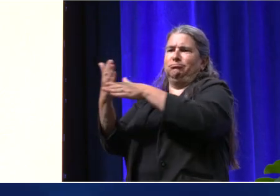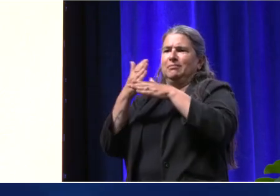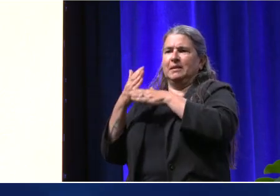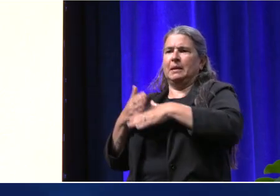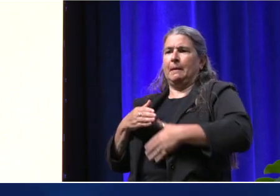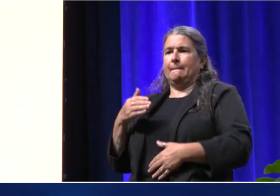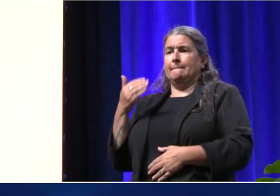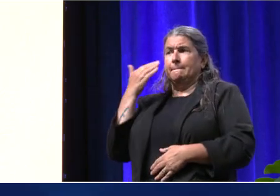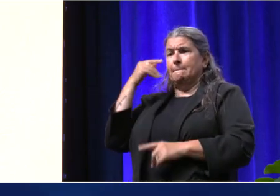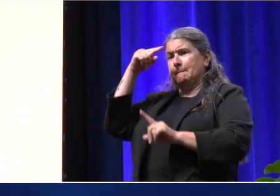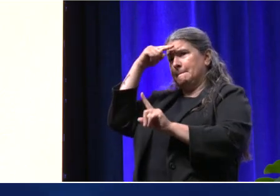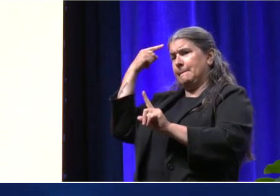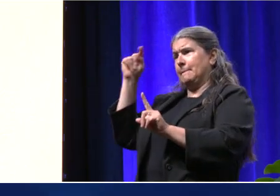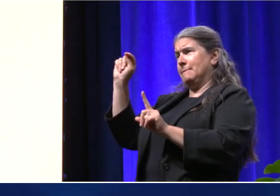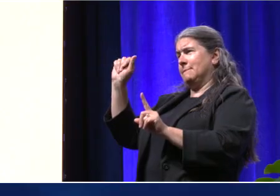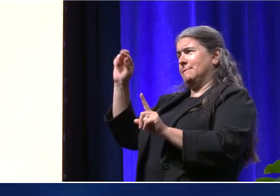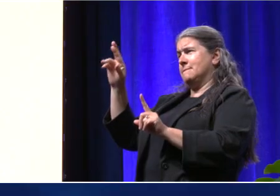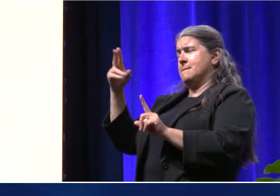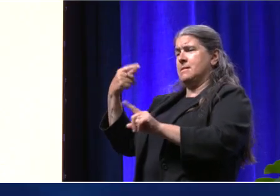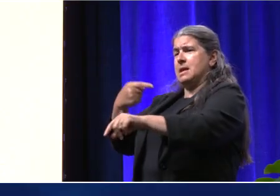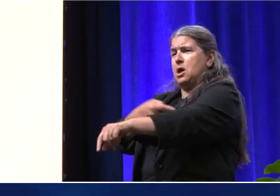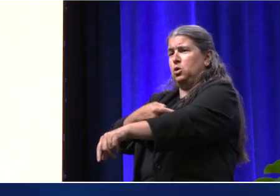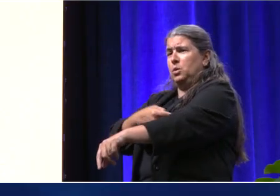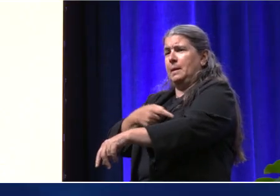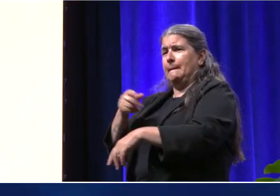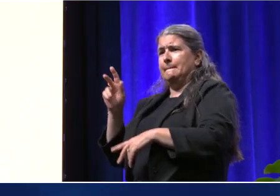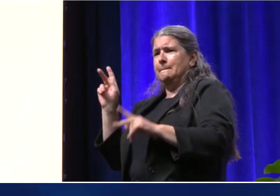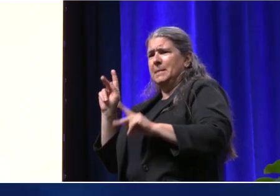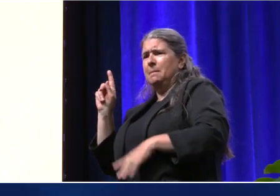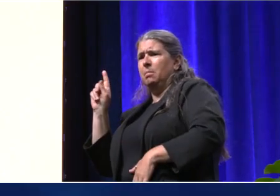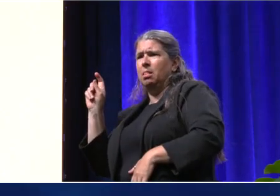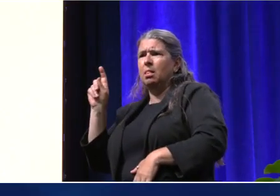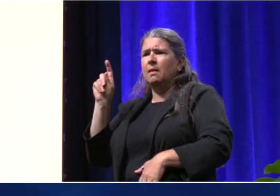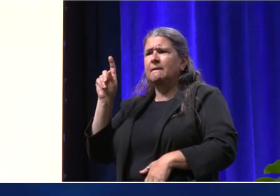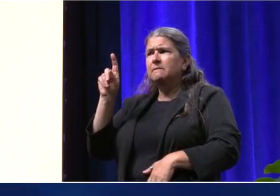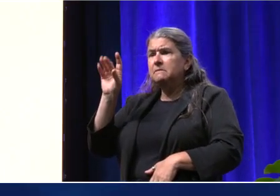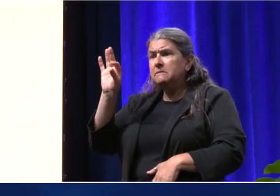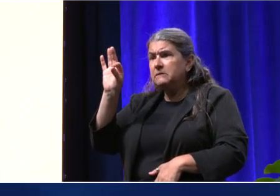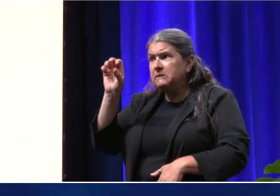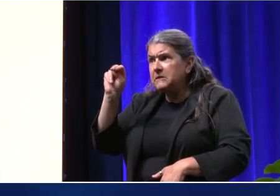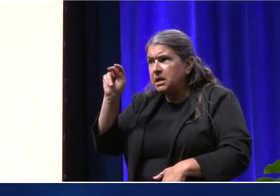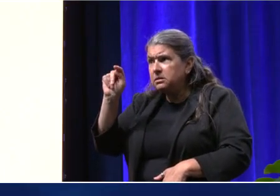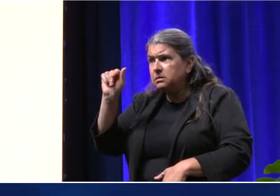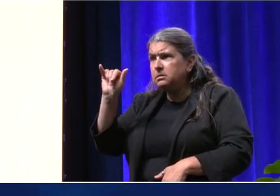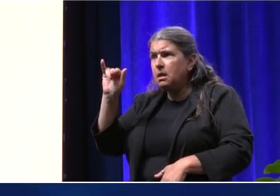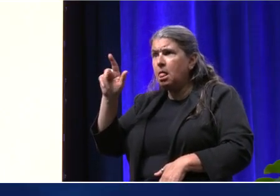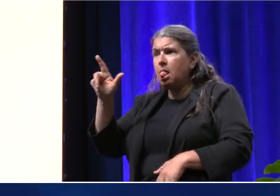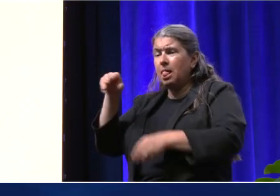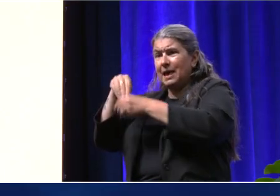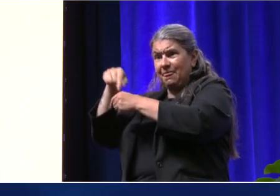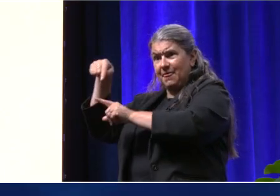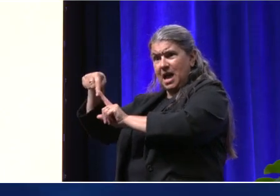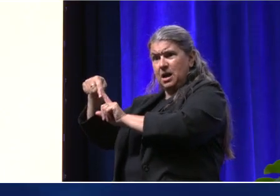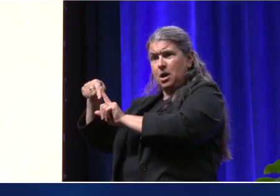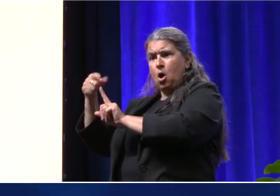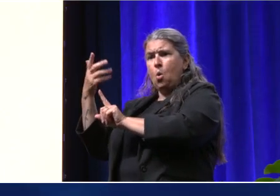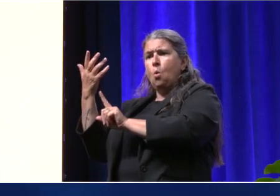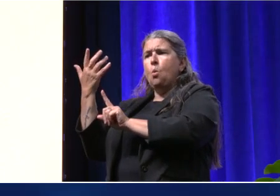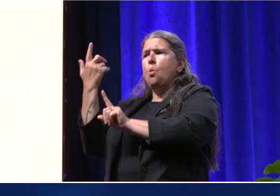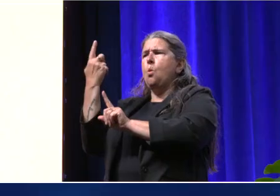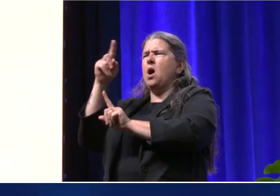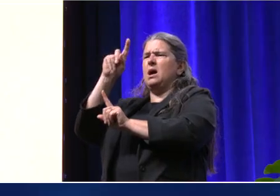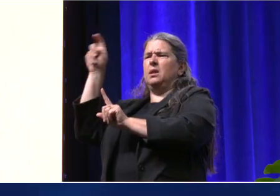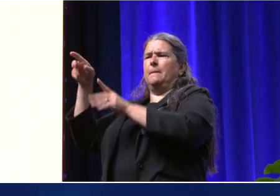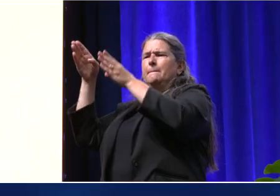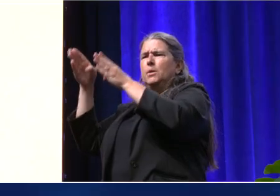user union in Texas who was having a big debate of whether there was fentanyl in the black tar heroin. And so